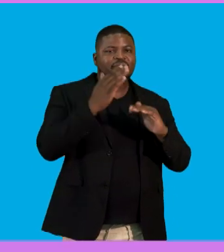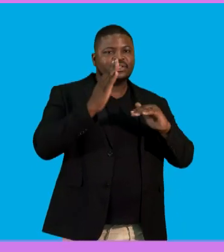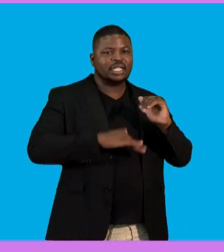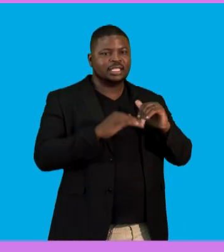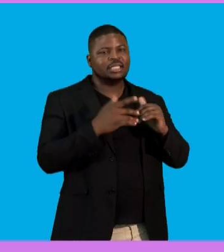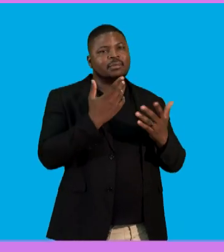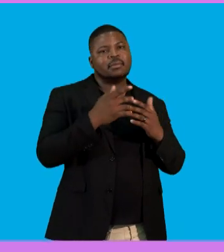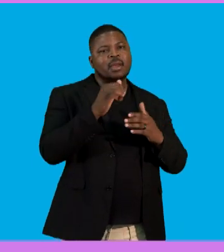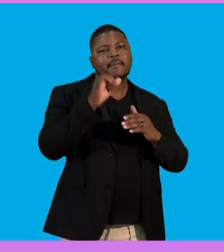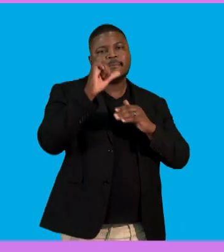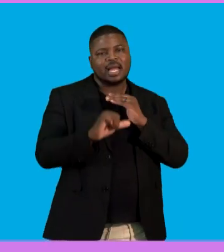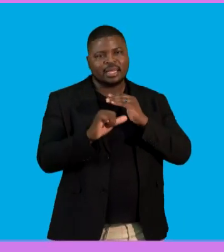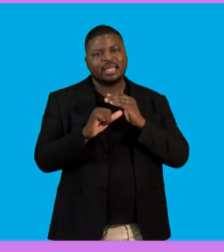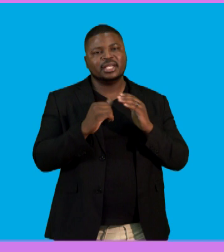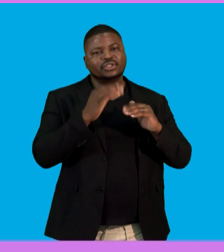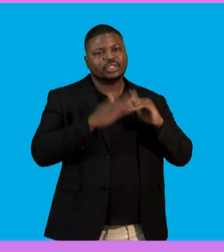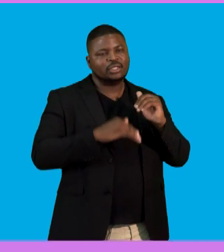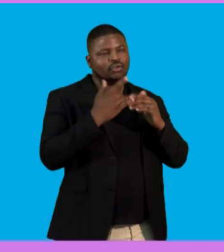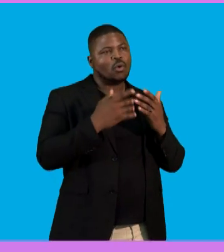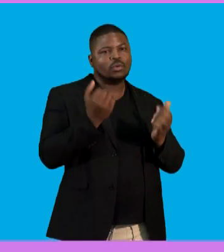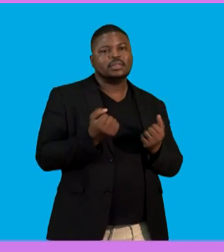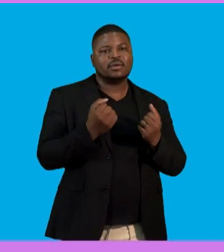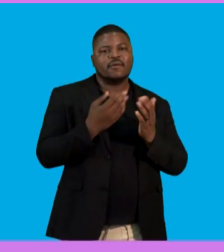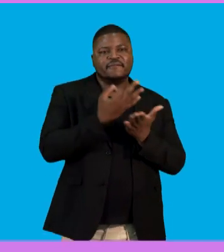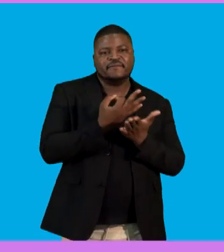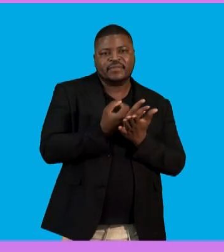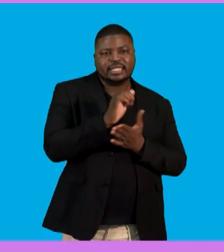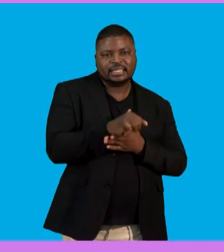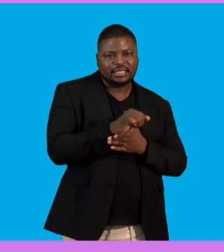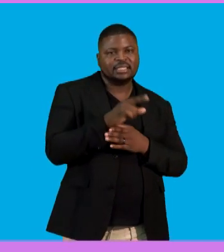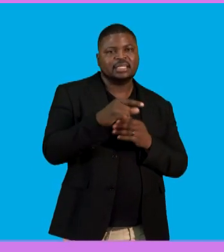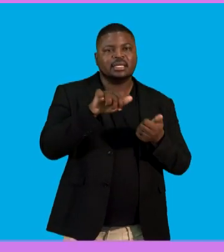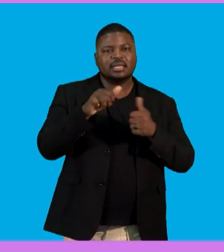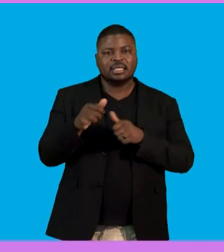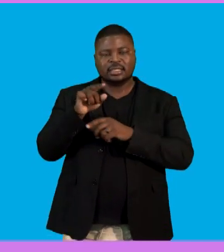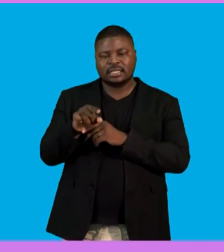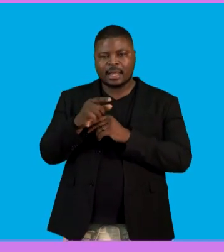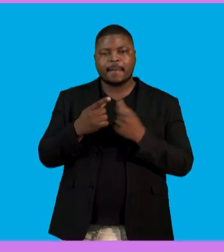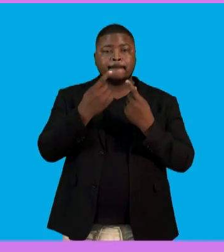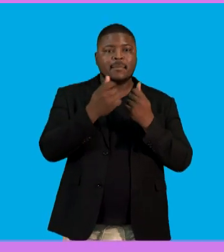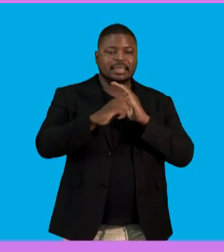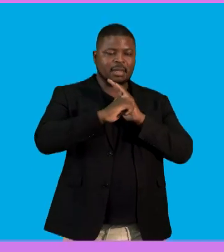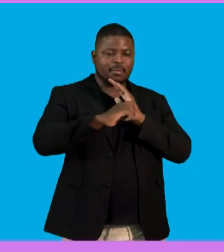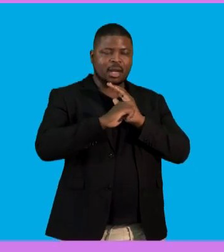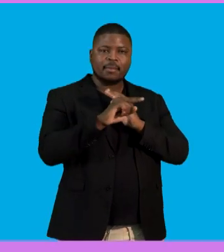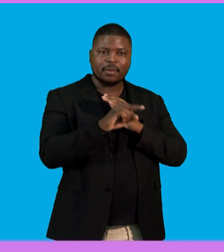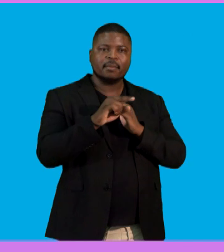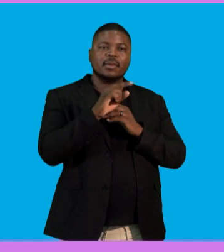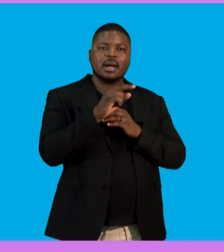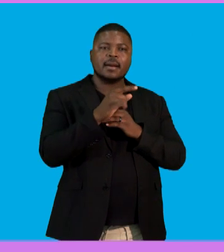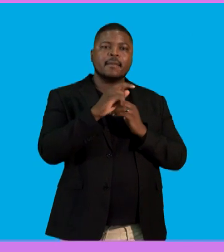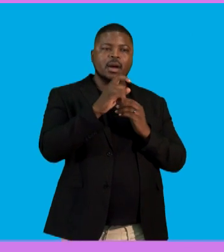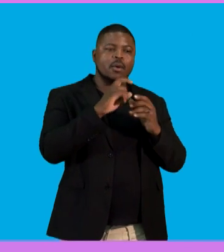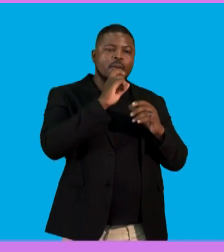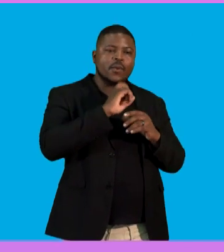your monthly charges or your monthly fees, plus the tariff, which is whatever amount that has been allocated to you for using